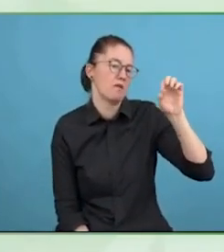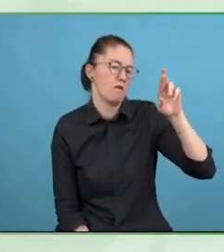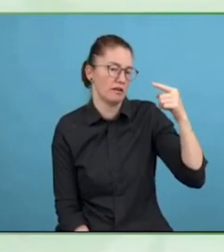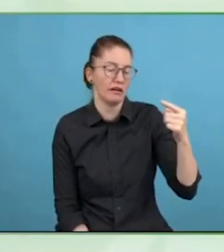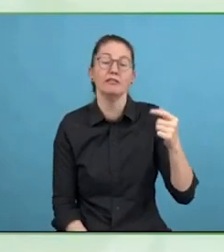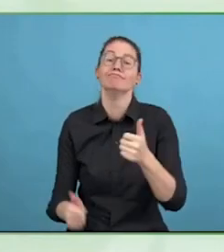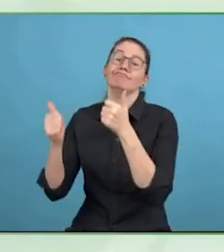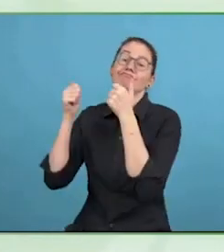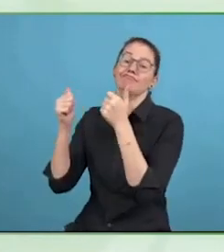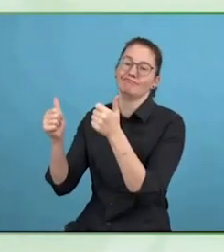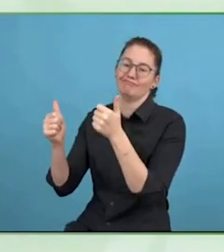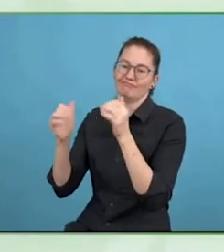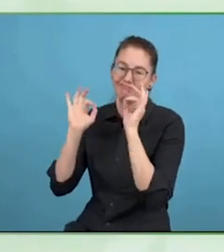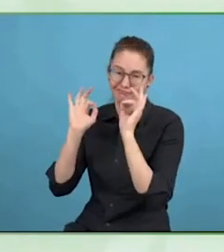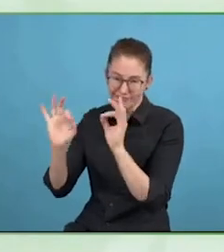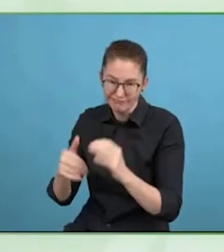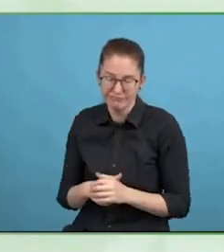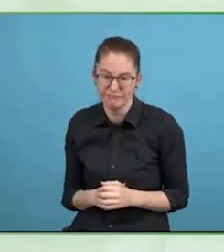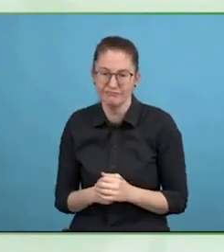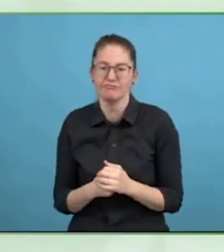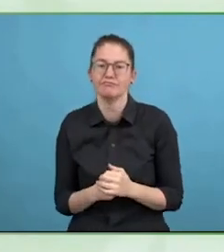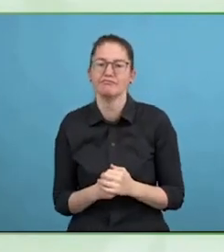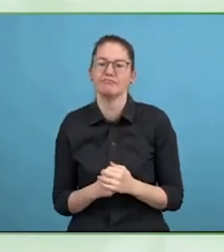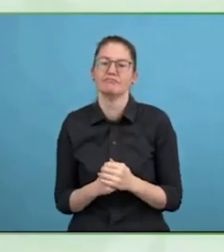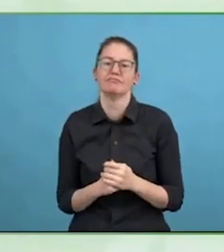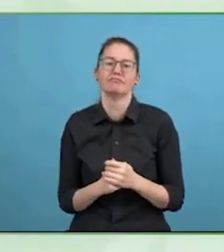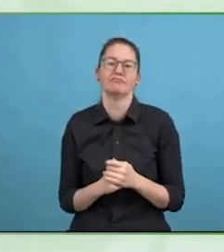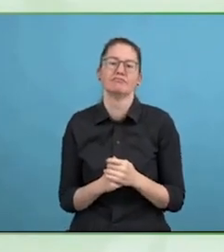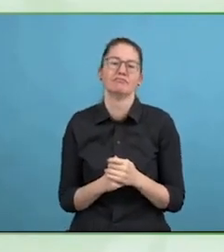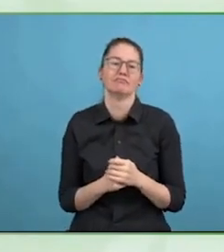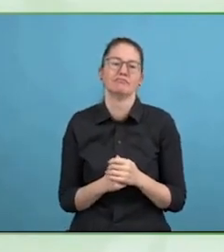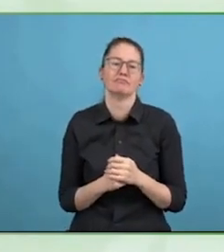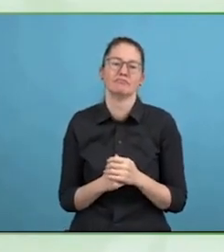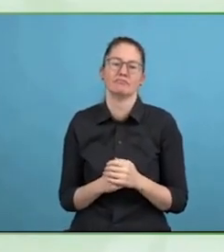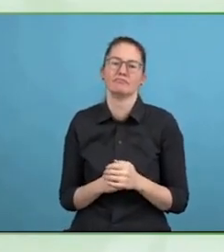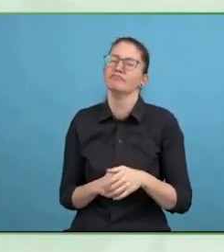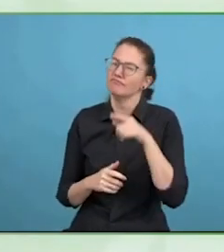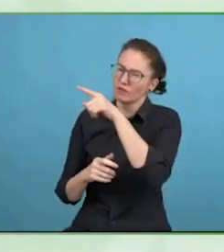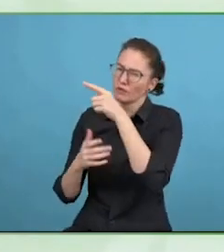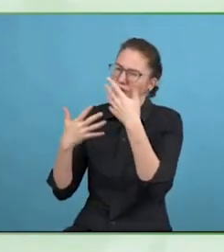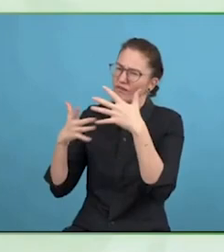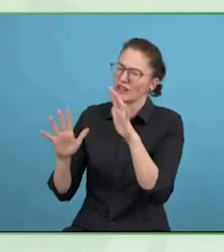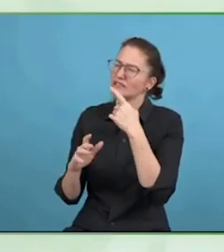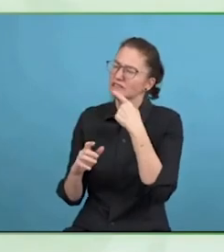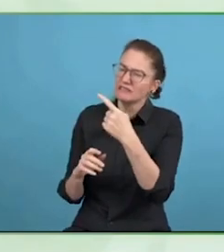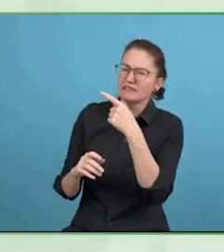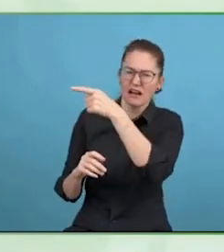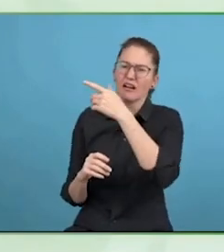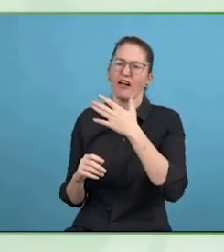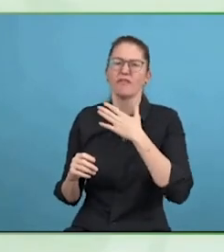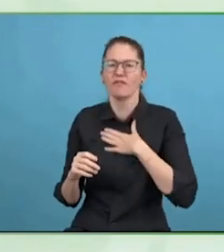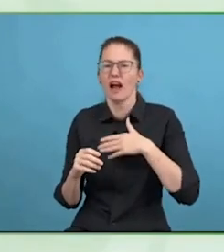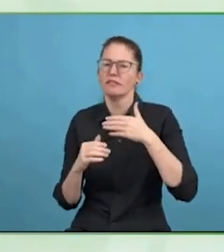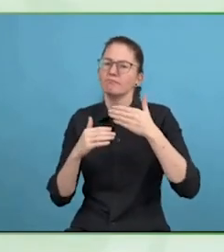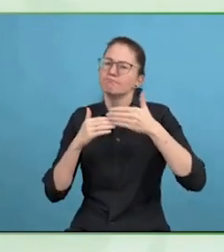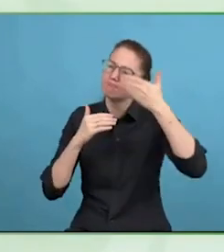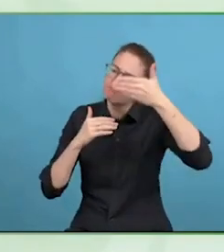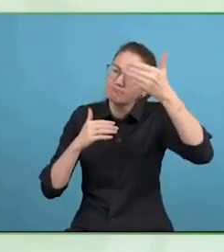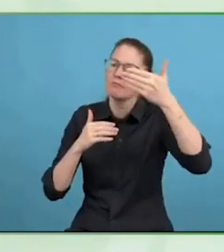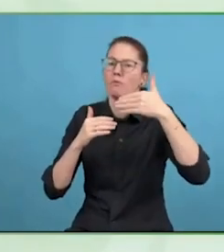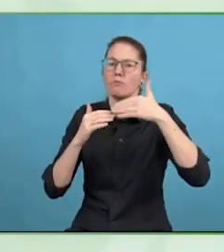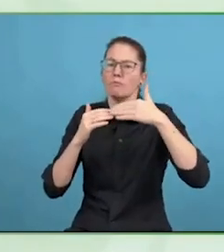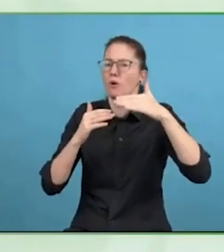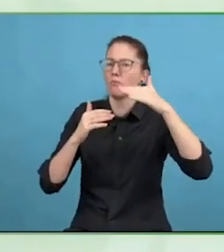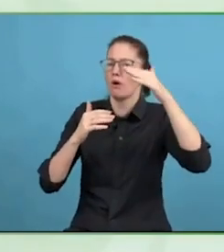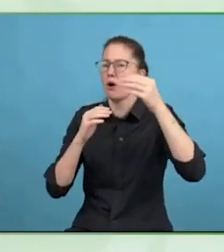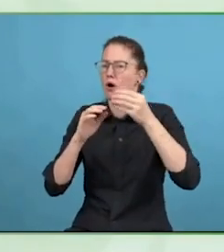you summarize a bit what the future orientation might be of that work? So the languages I already